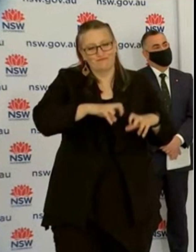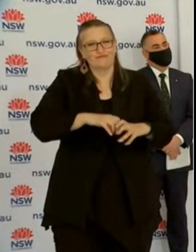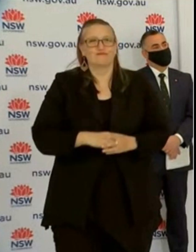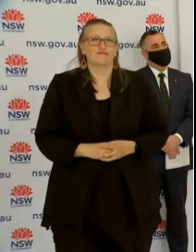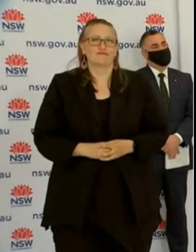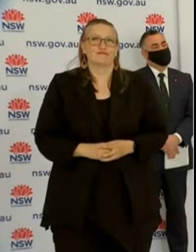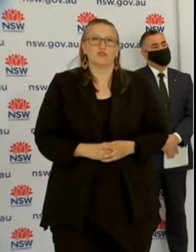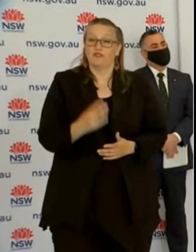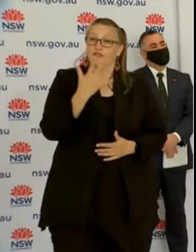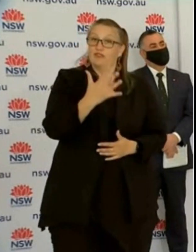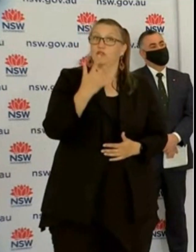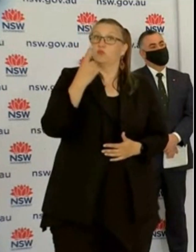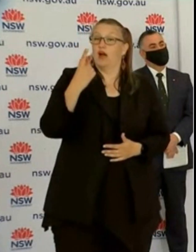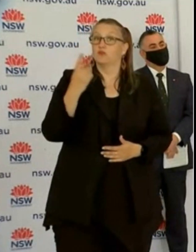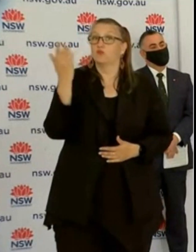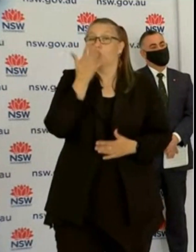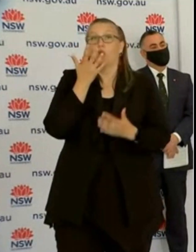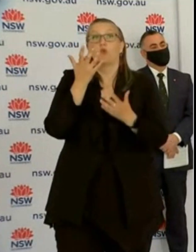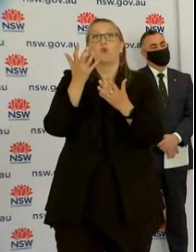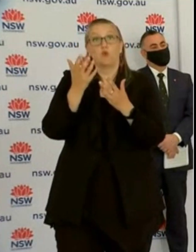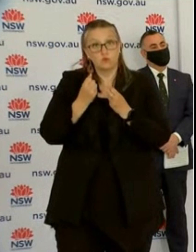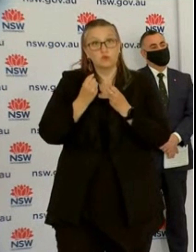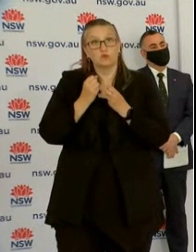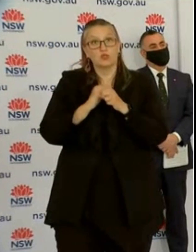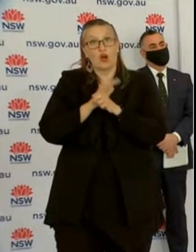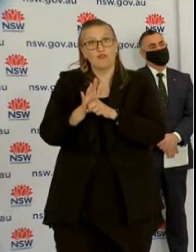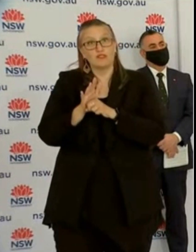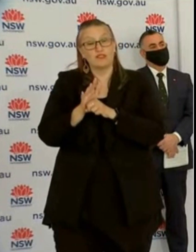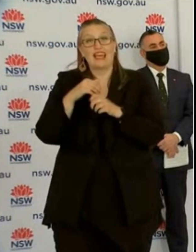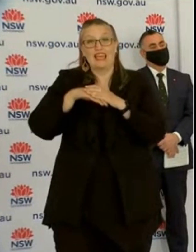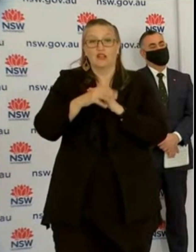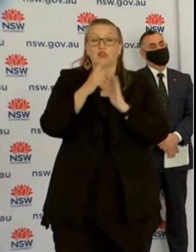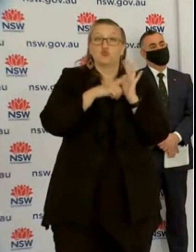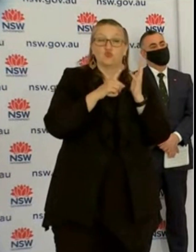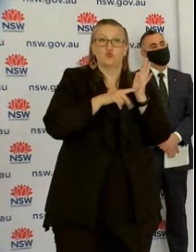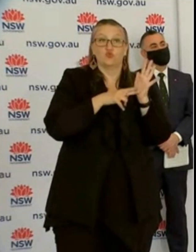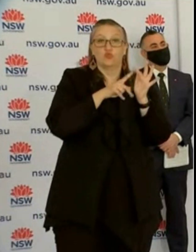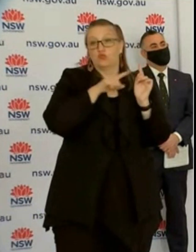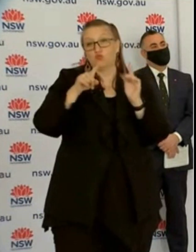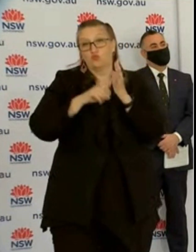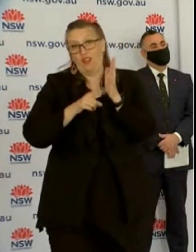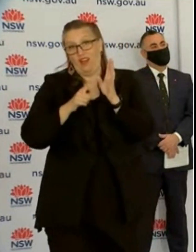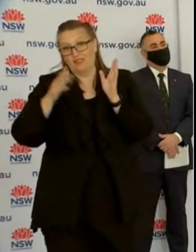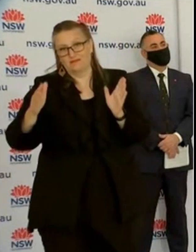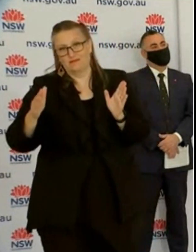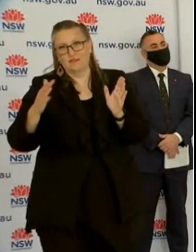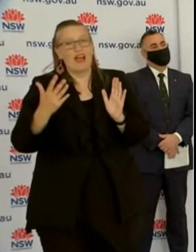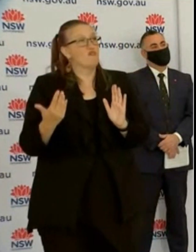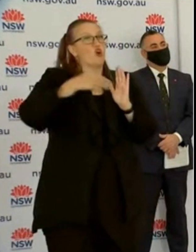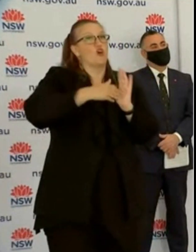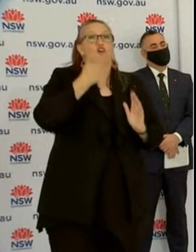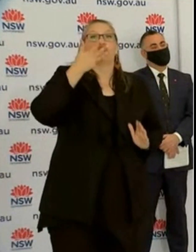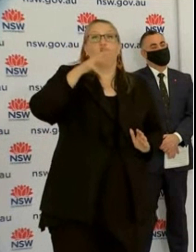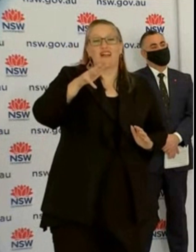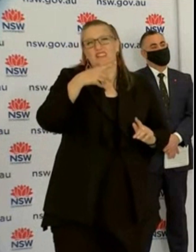schools, there were a further 92 schools up until the 19th of August, and of course there have been more schools since then. So we're in the process